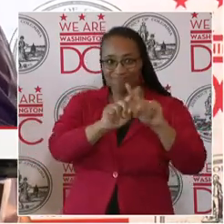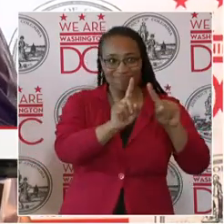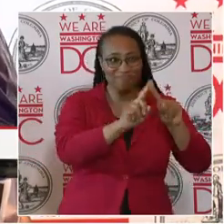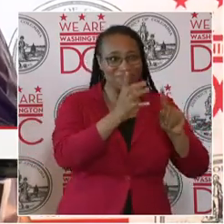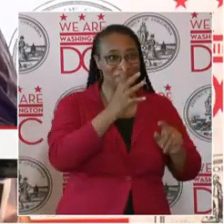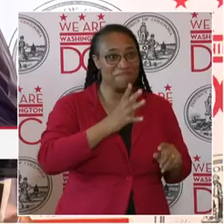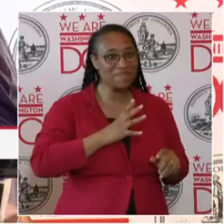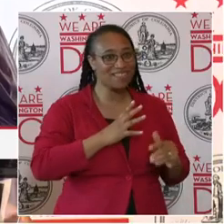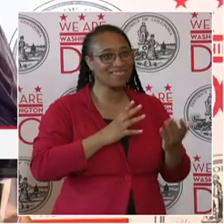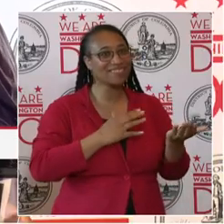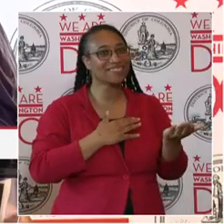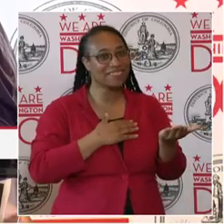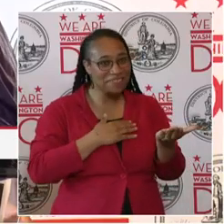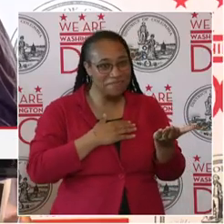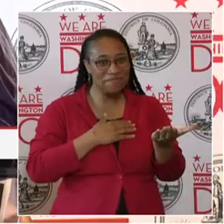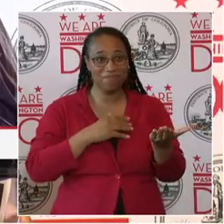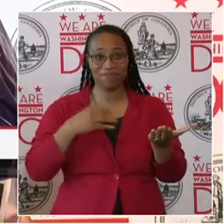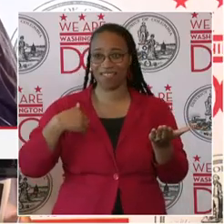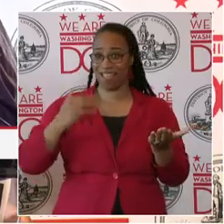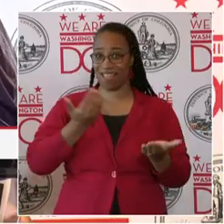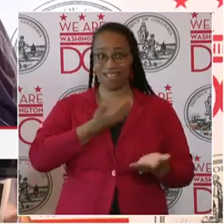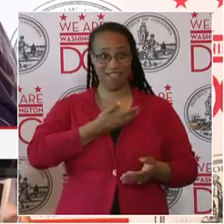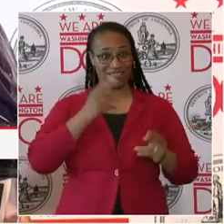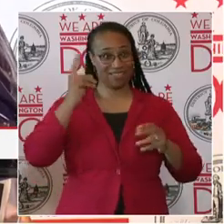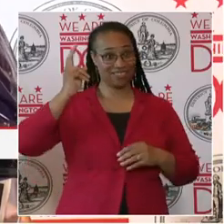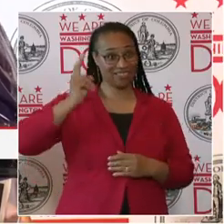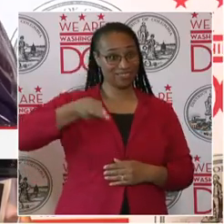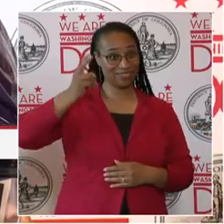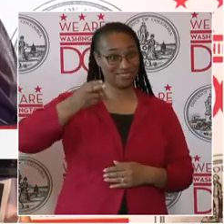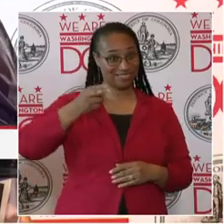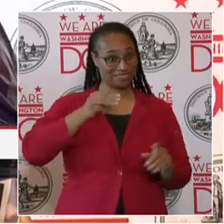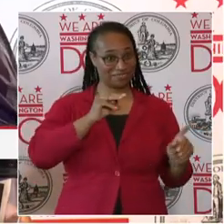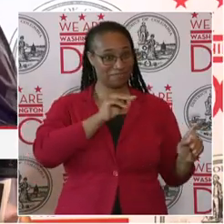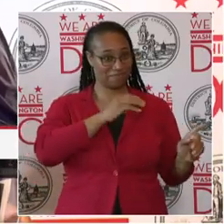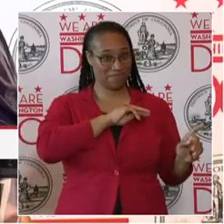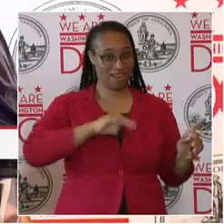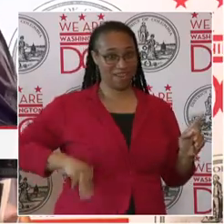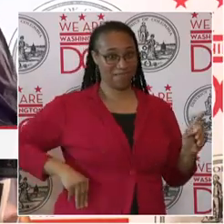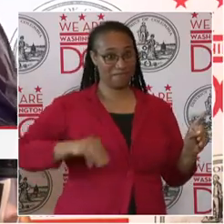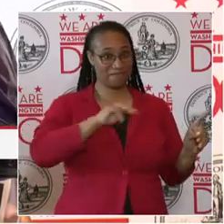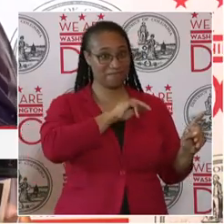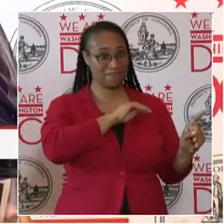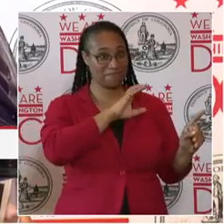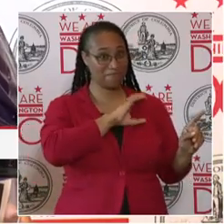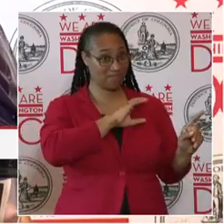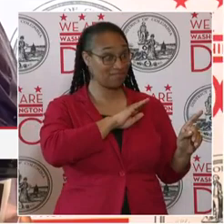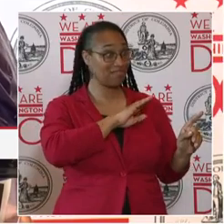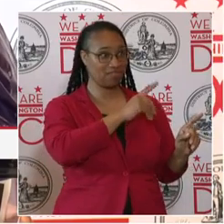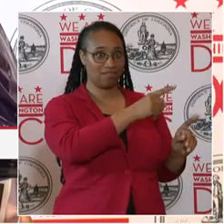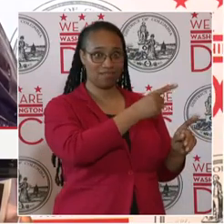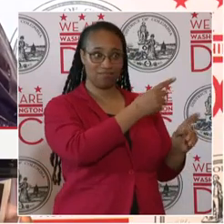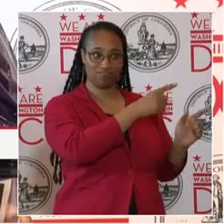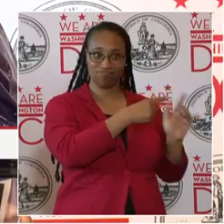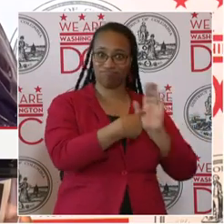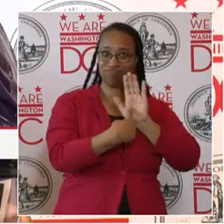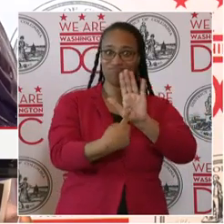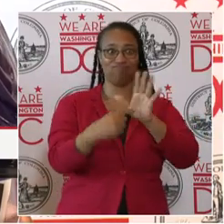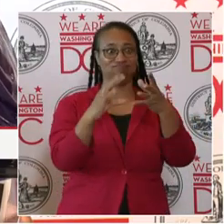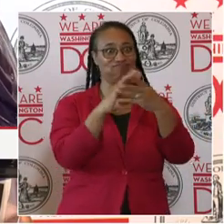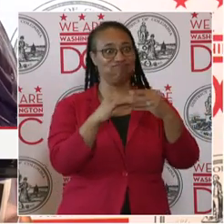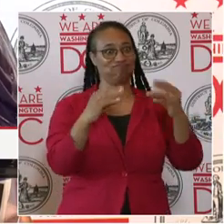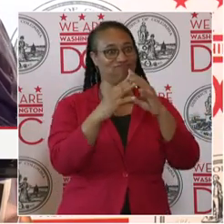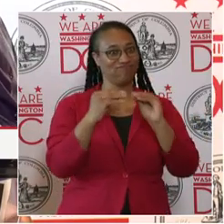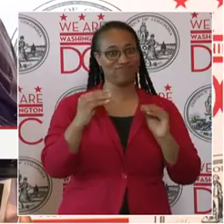beloved, historic Mayor Muriel Bowser, who is the first, she's telling the story. She is the first African-American woman